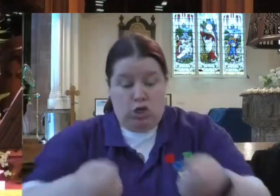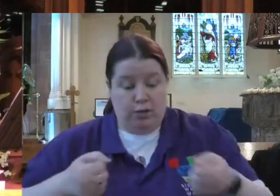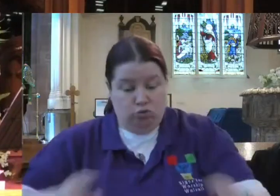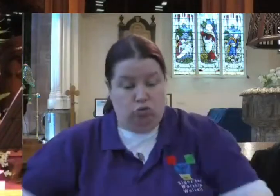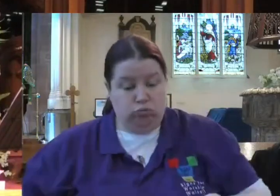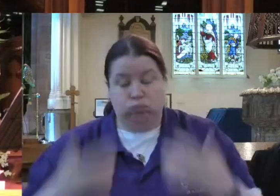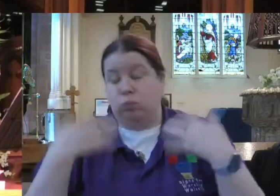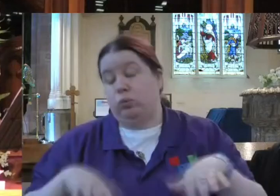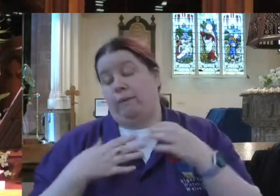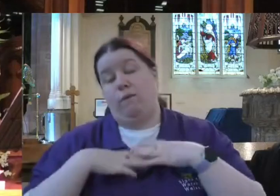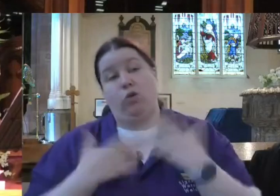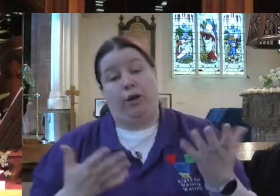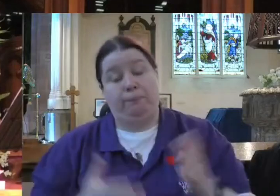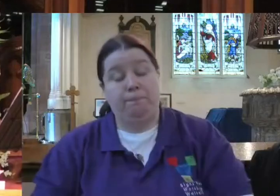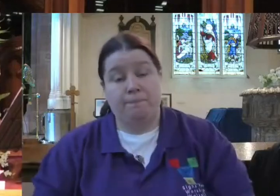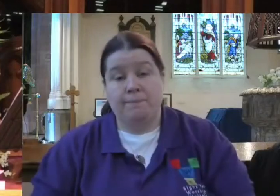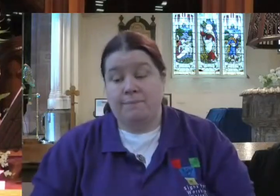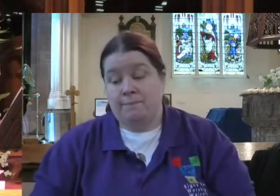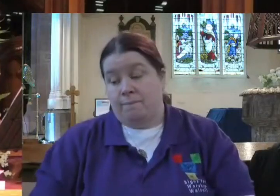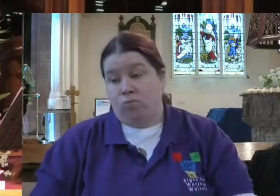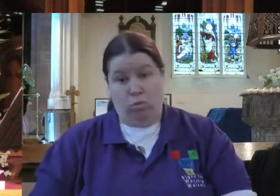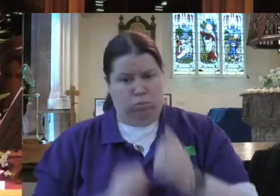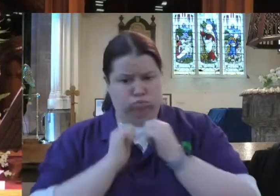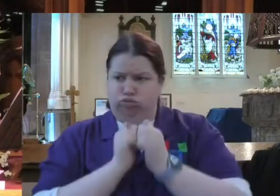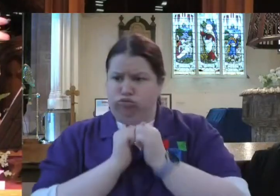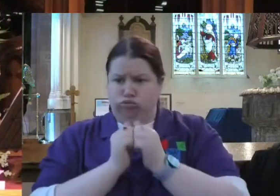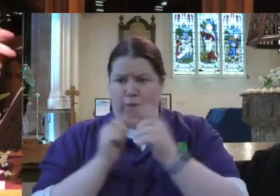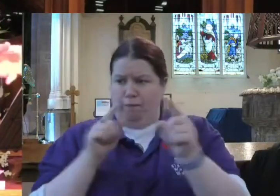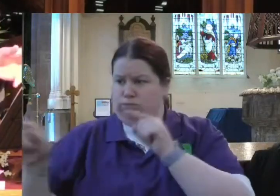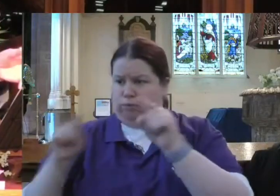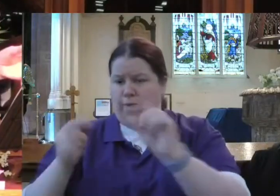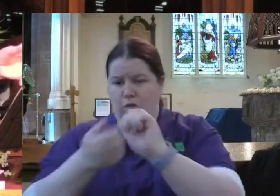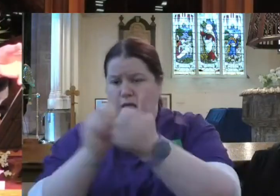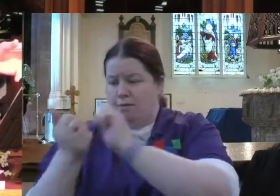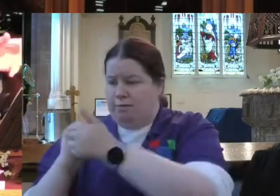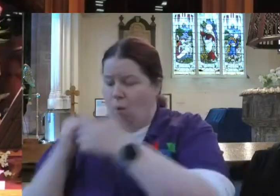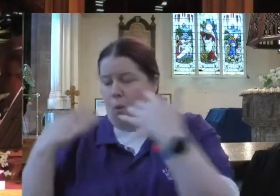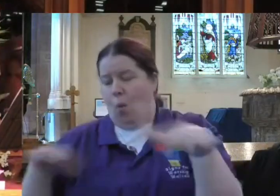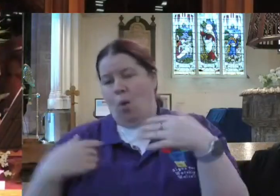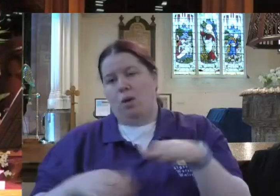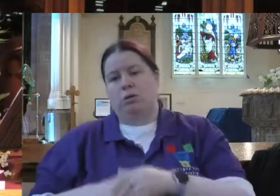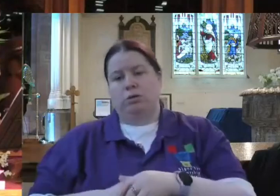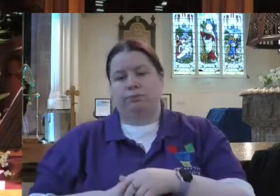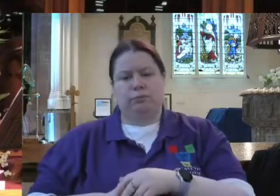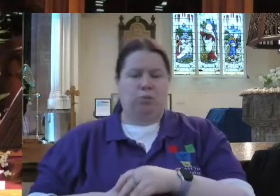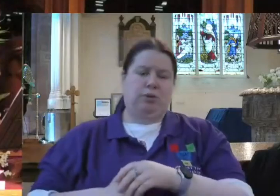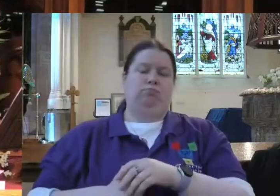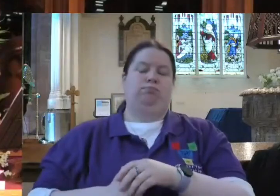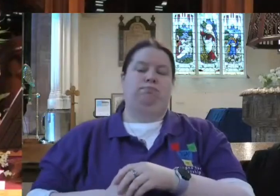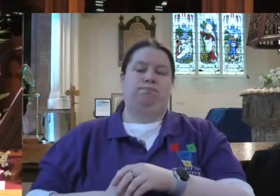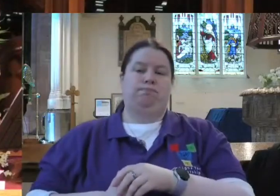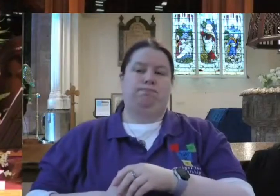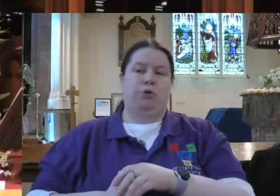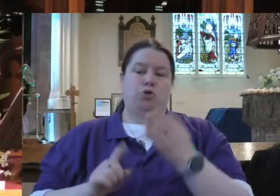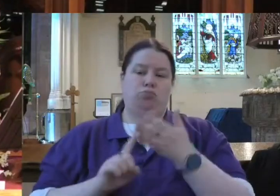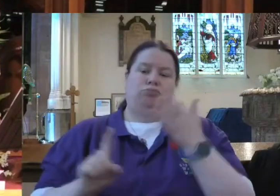completely free. And whilst we were very grateful to both sets of friends, we also noticed a big difference in the way they